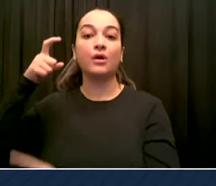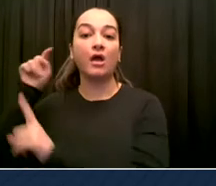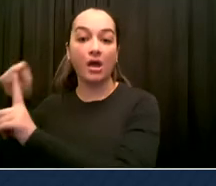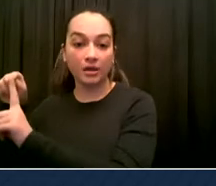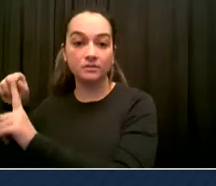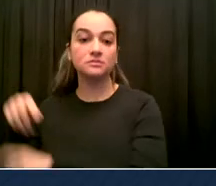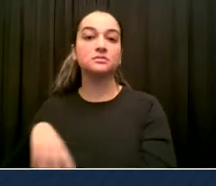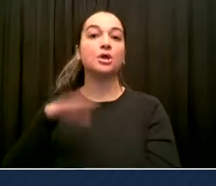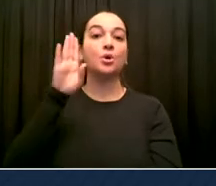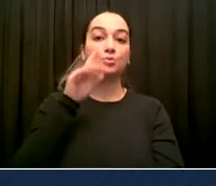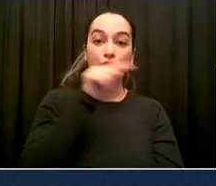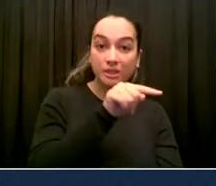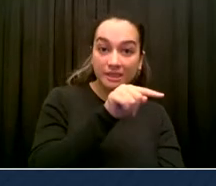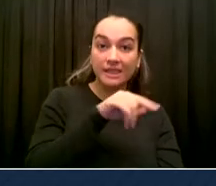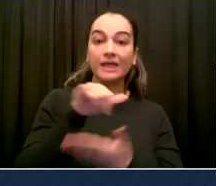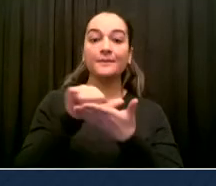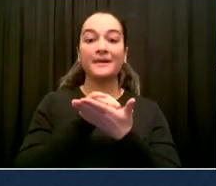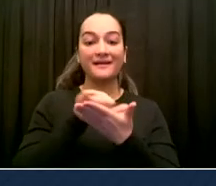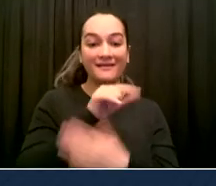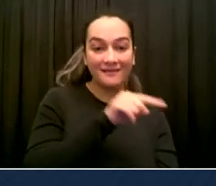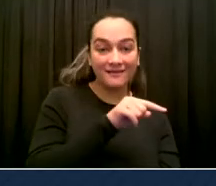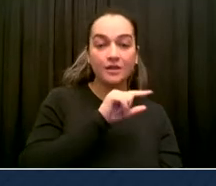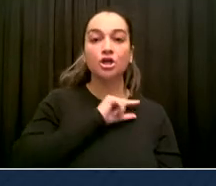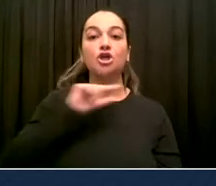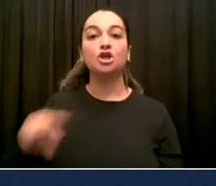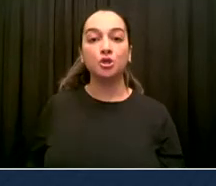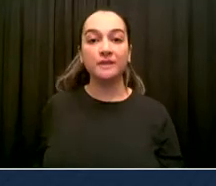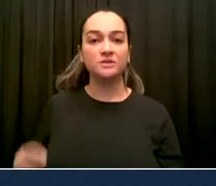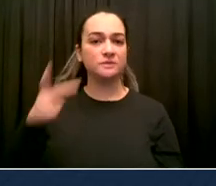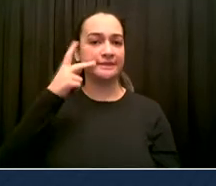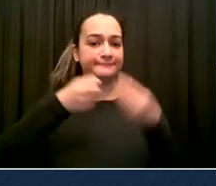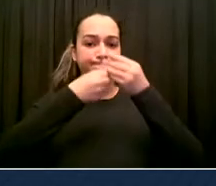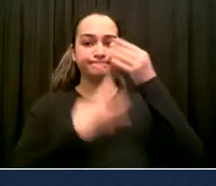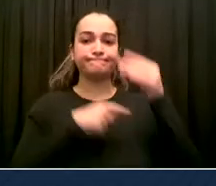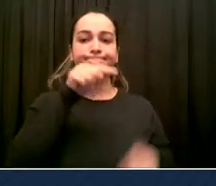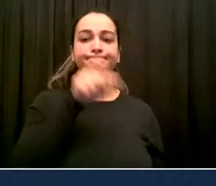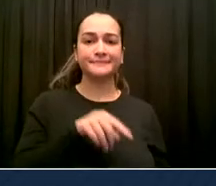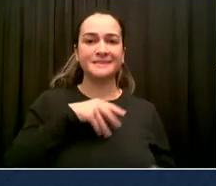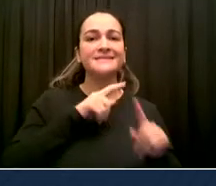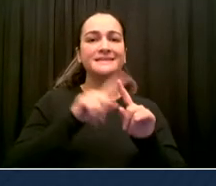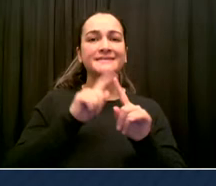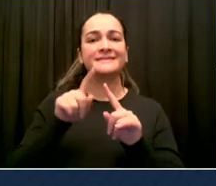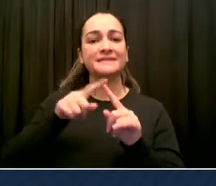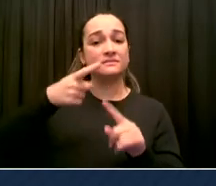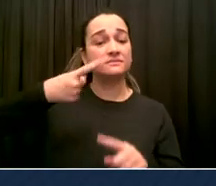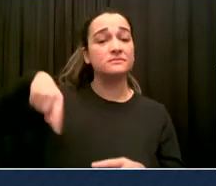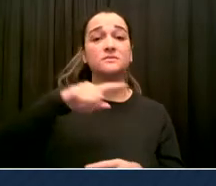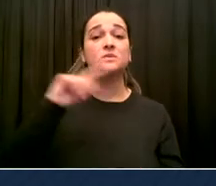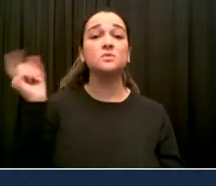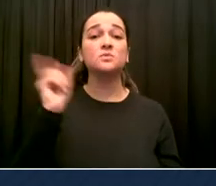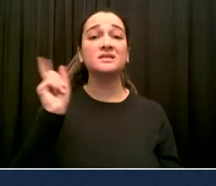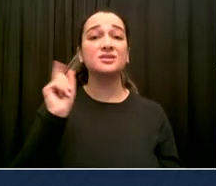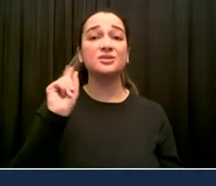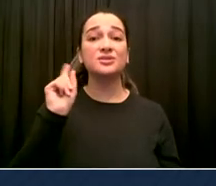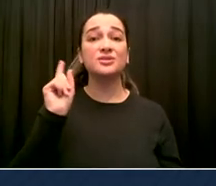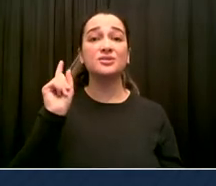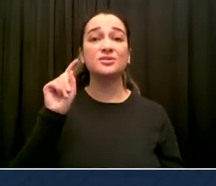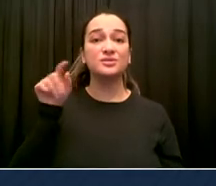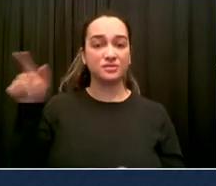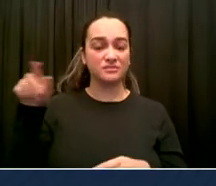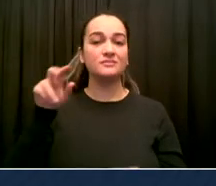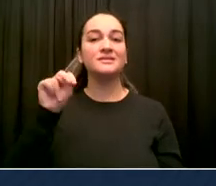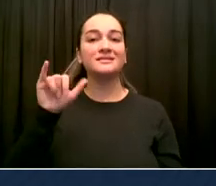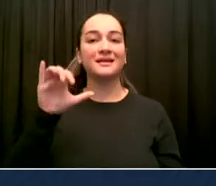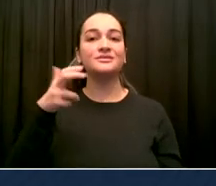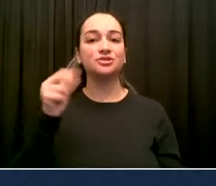Johnson Houses, Gompers Community Center, Queens at Jacob Reese Community Center, we're going to continue to deepen this grassroots effort.